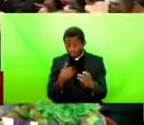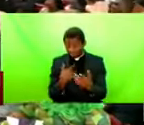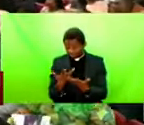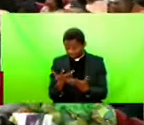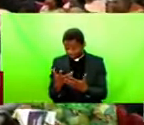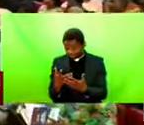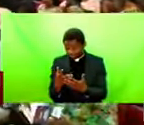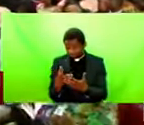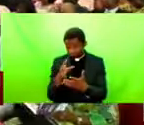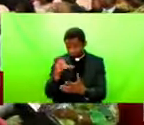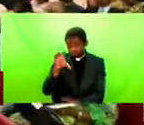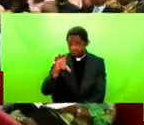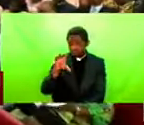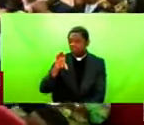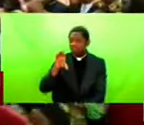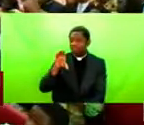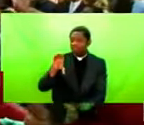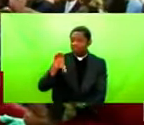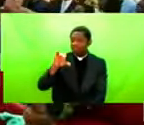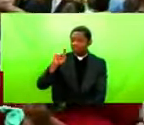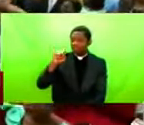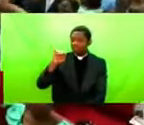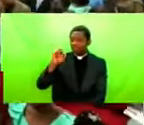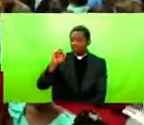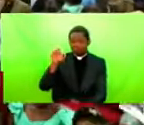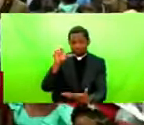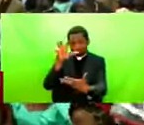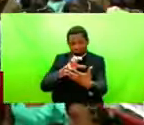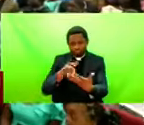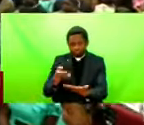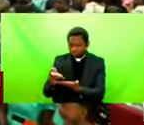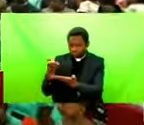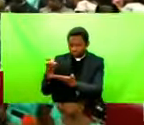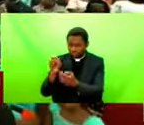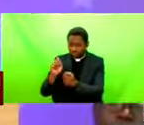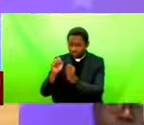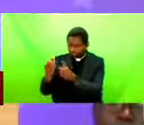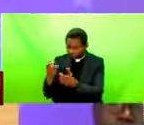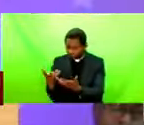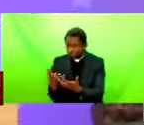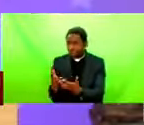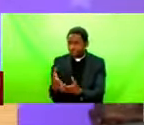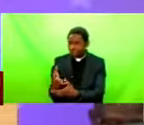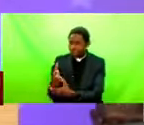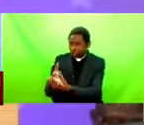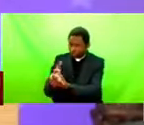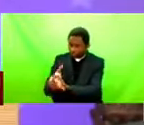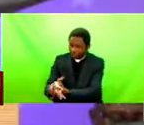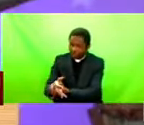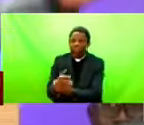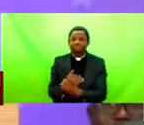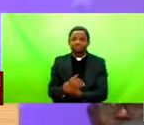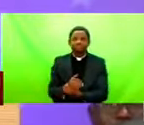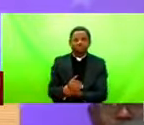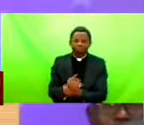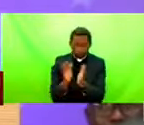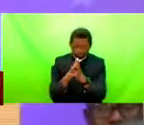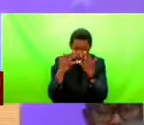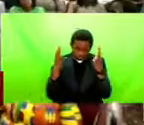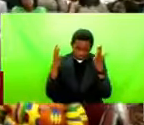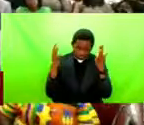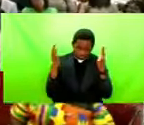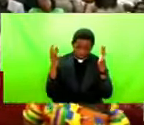present your citations, and then you just shake hands with him, and we can continue. Let's give them a round of